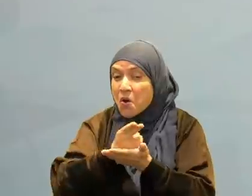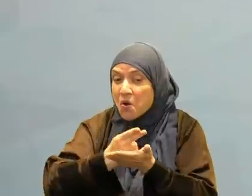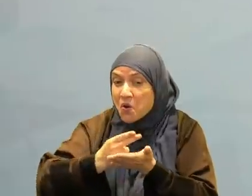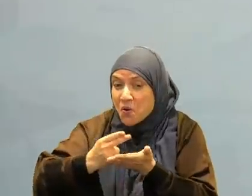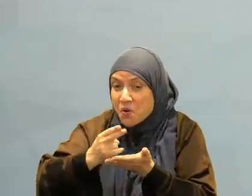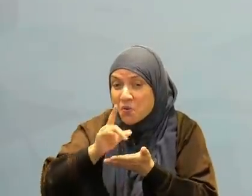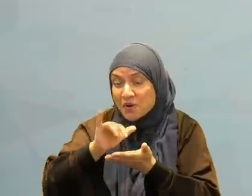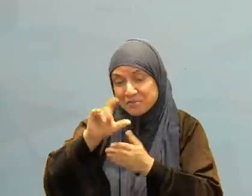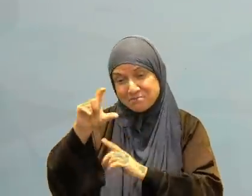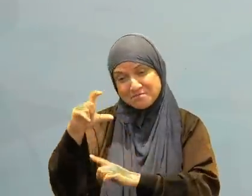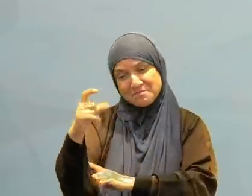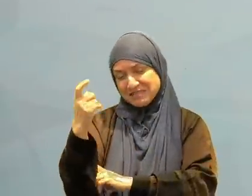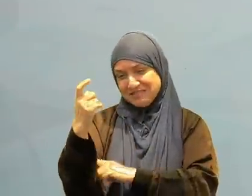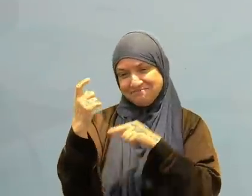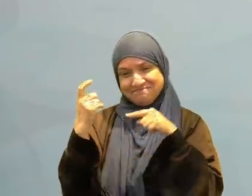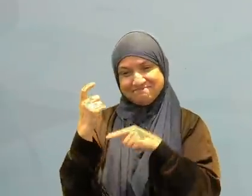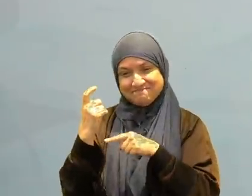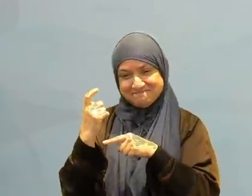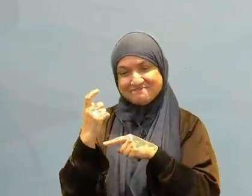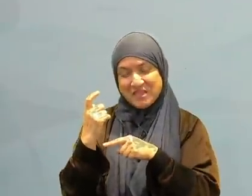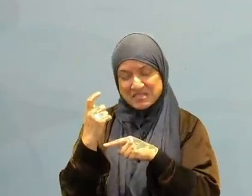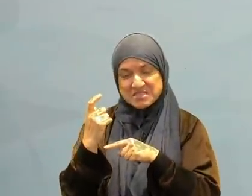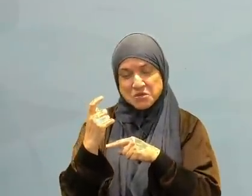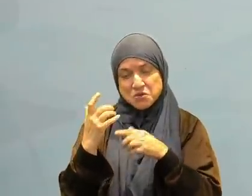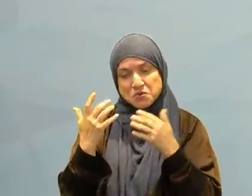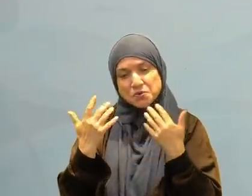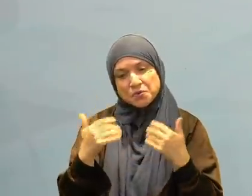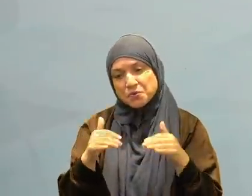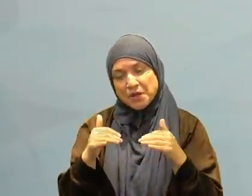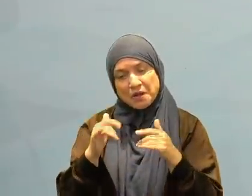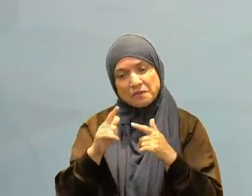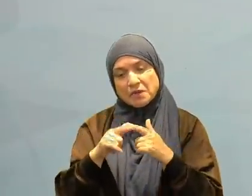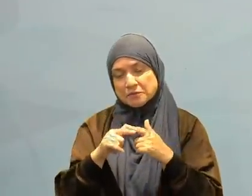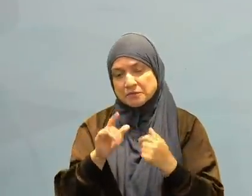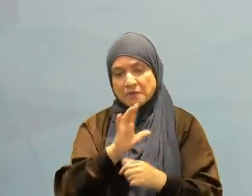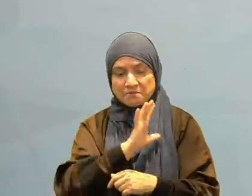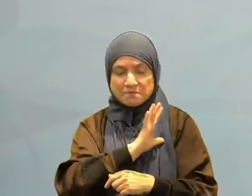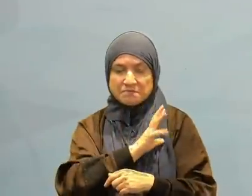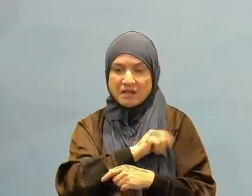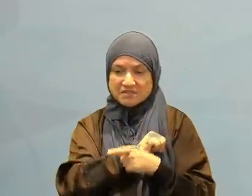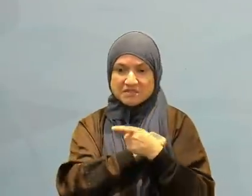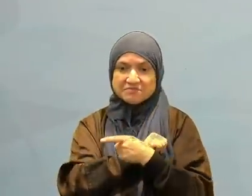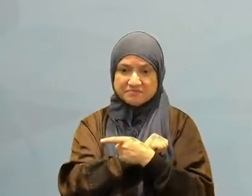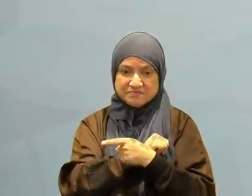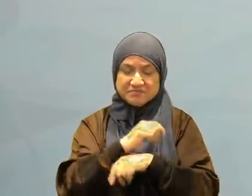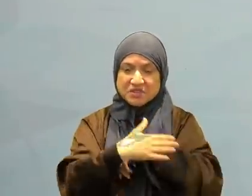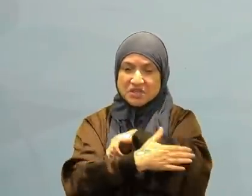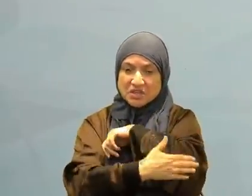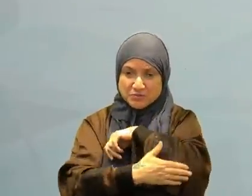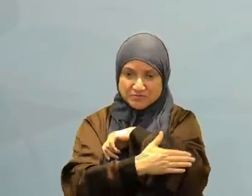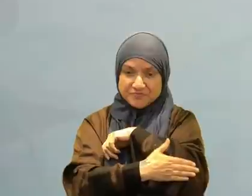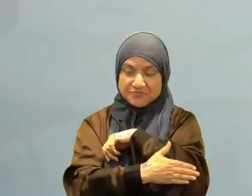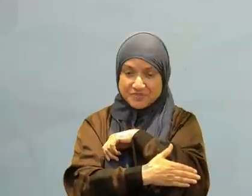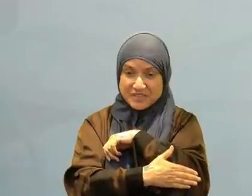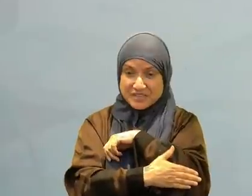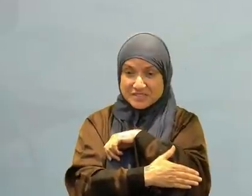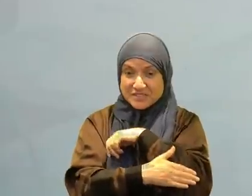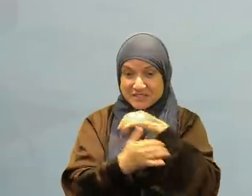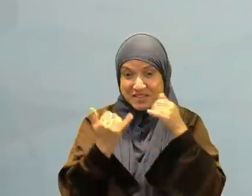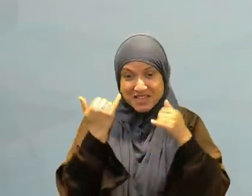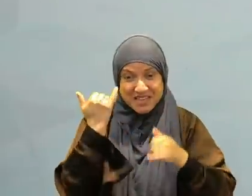And I'm always afraid of these khutbas because the point of this is not just to politically get us engaged once